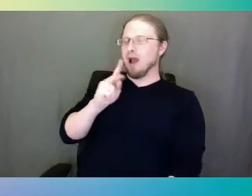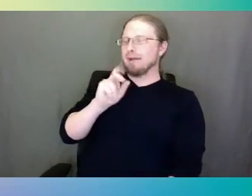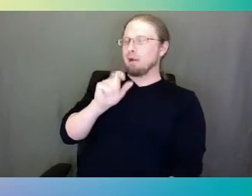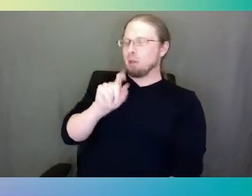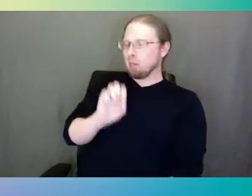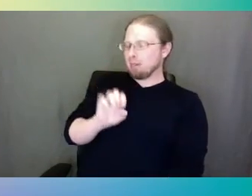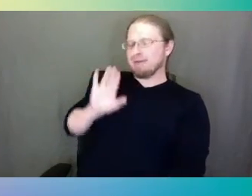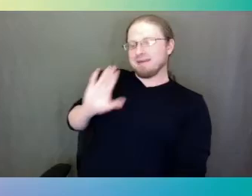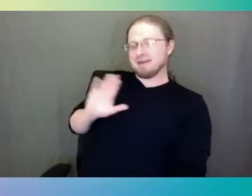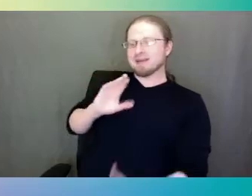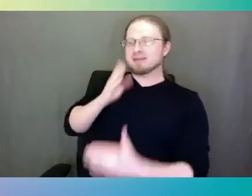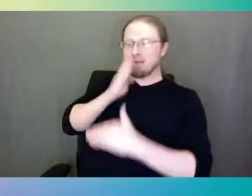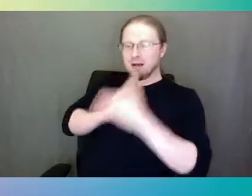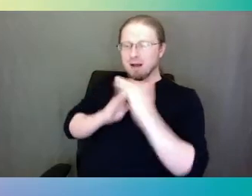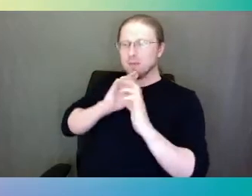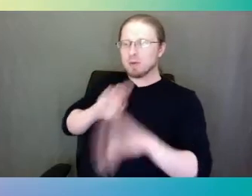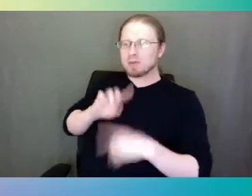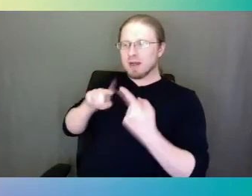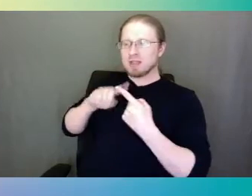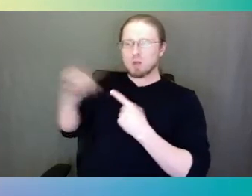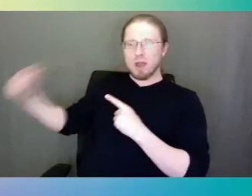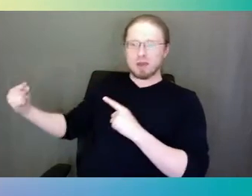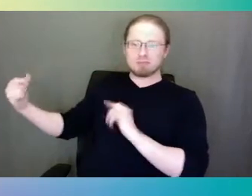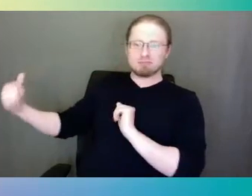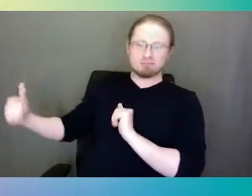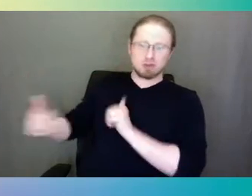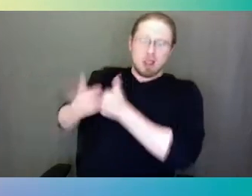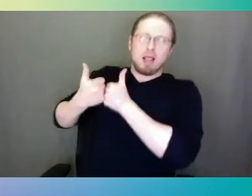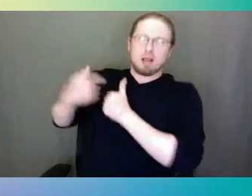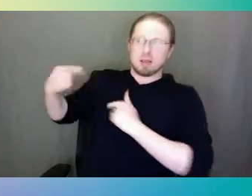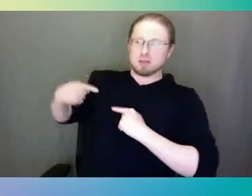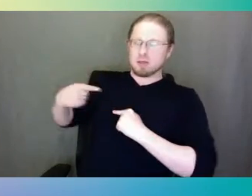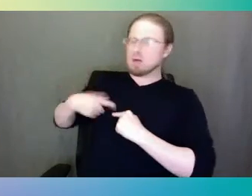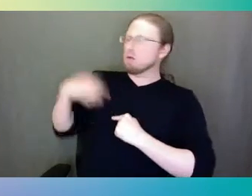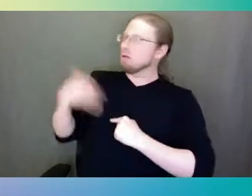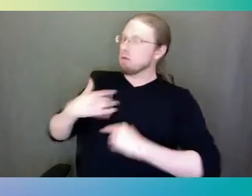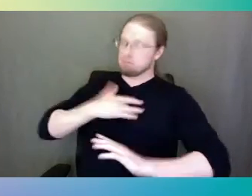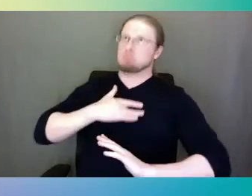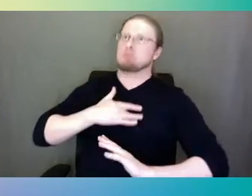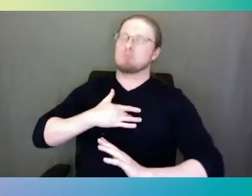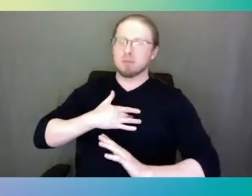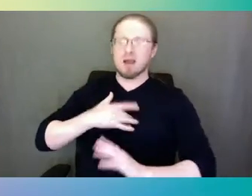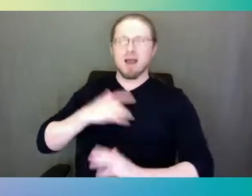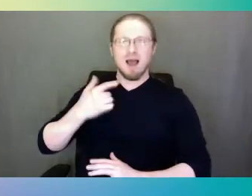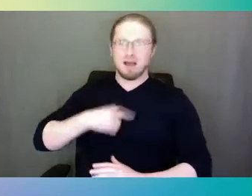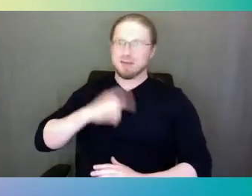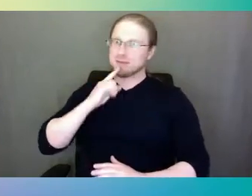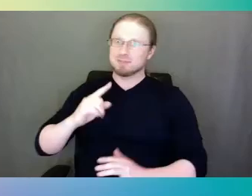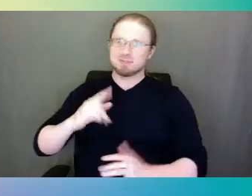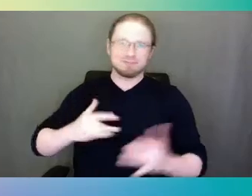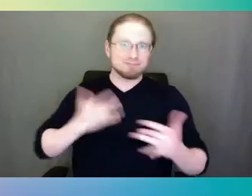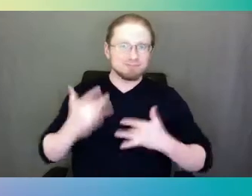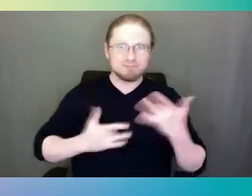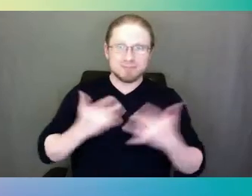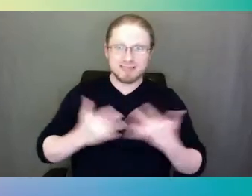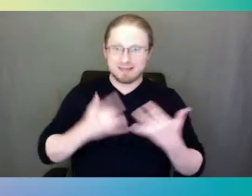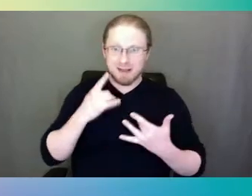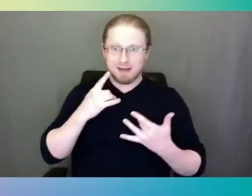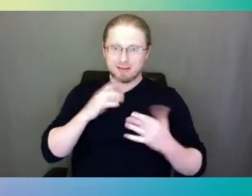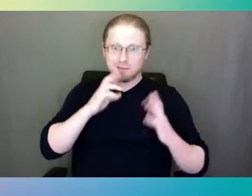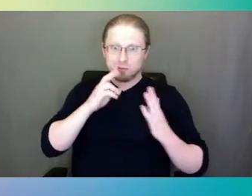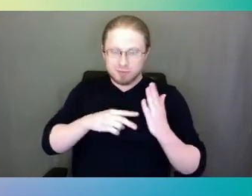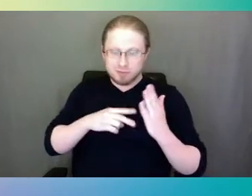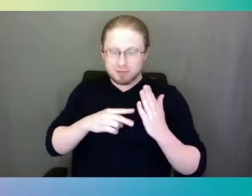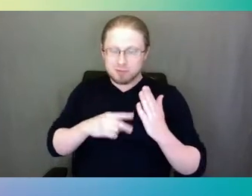was breathtaking. I was incredibly excited. And the fact is that, yes, he made